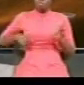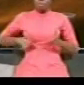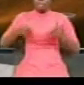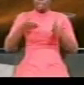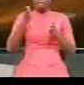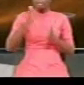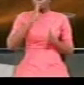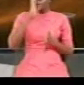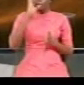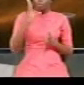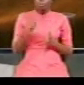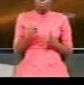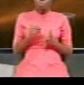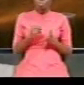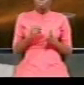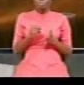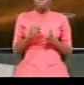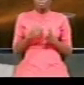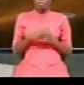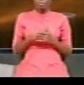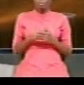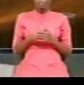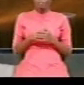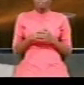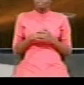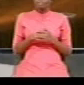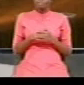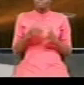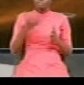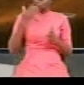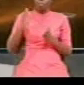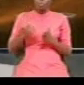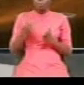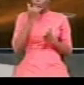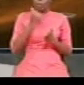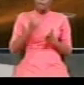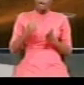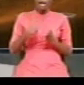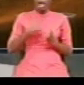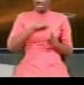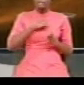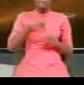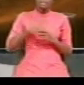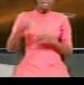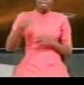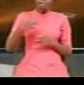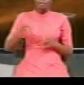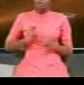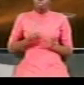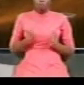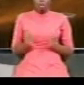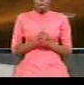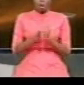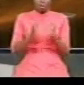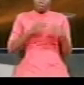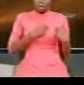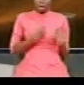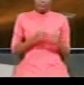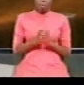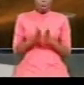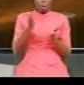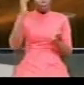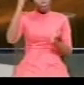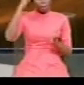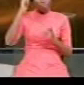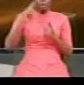no presumptuous attitude in any of us. Open heart, open mind